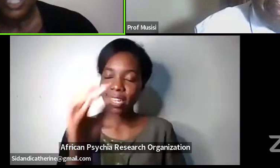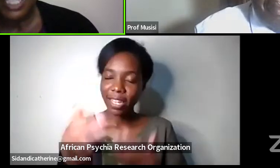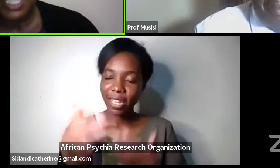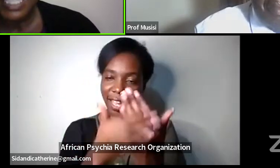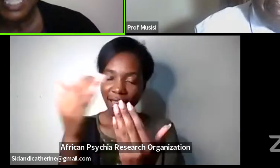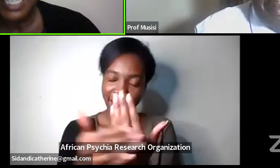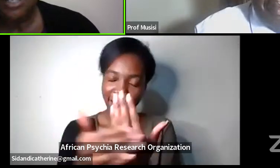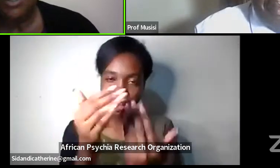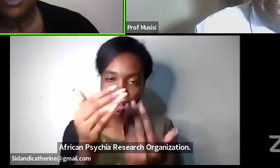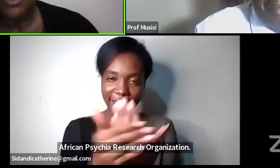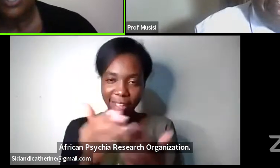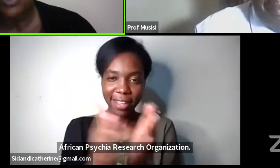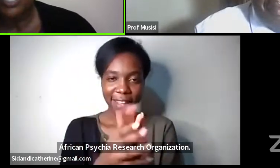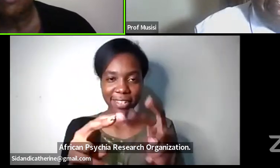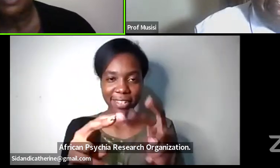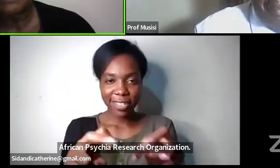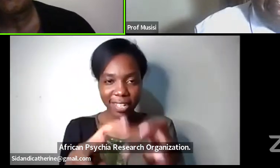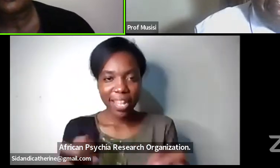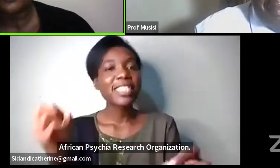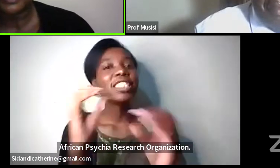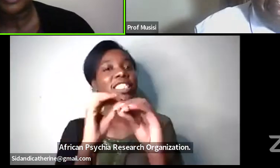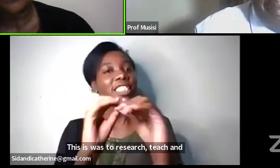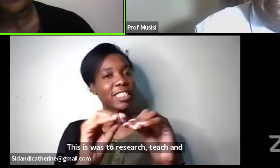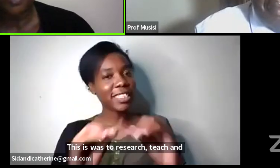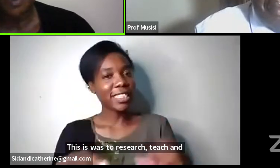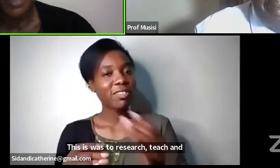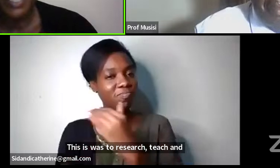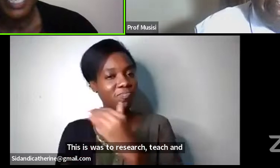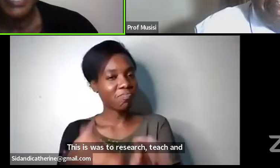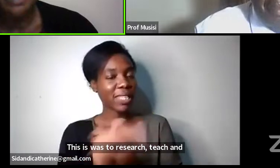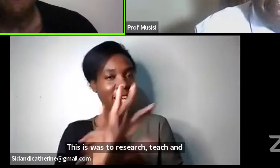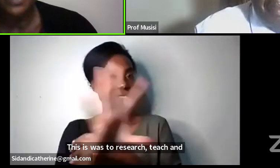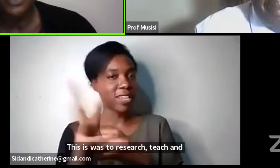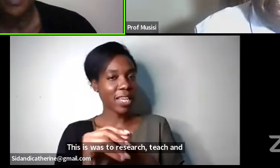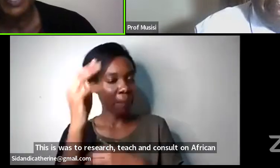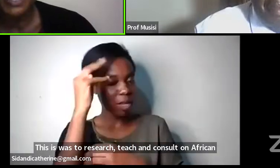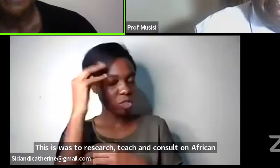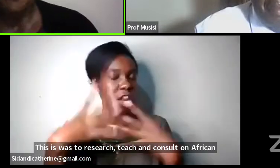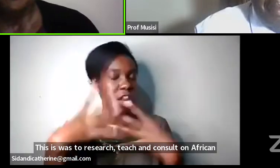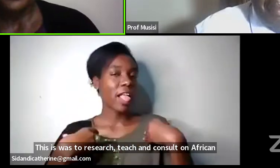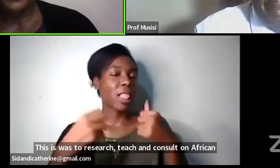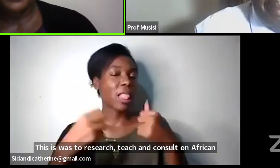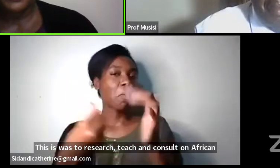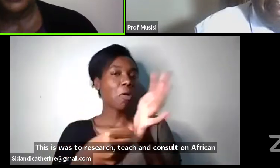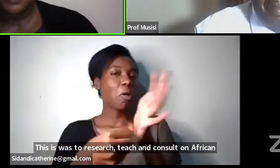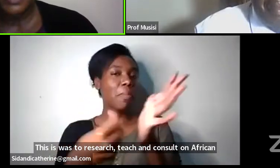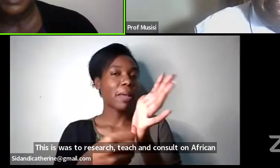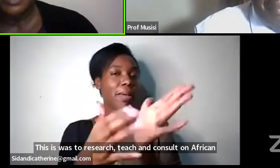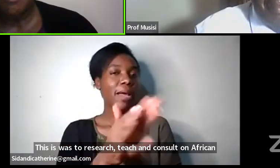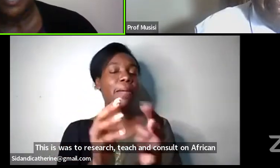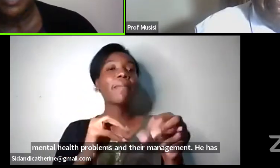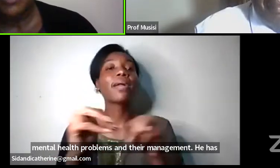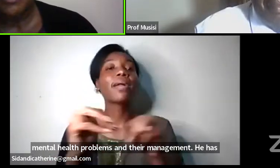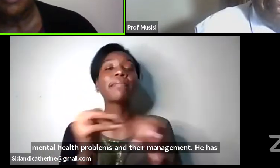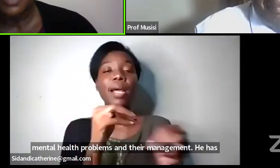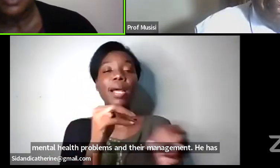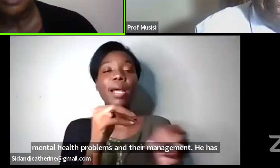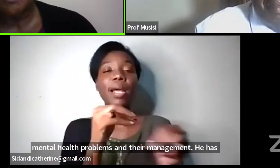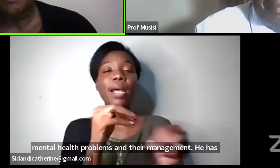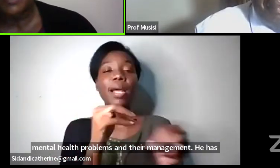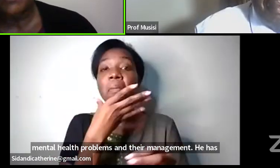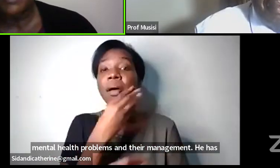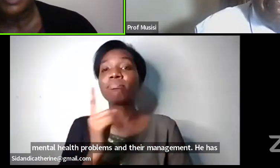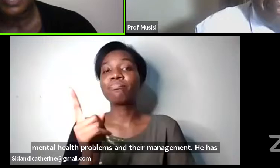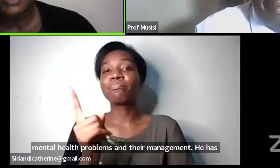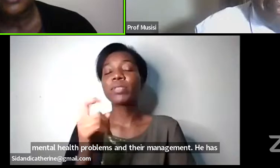Was to research, teach, and consult on African mental health problems and their management. He has worked in government, universities,